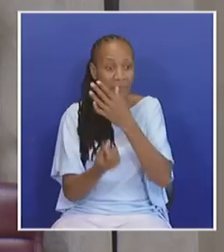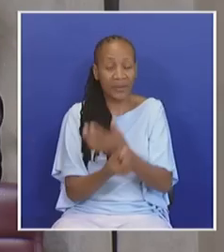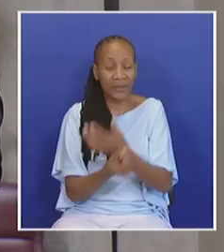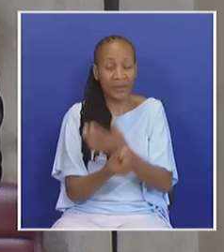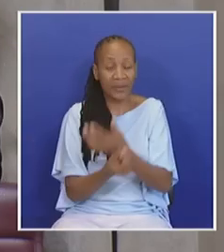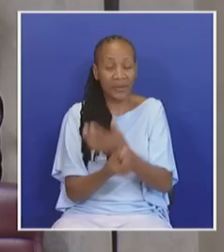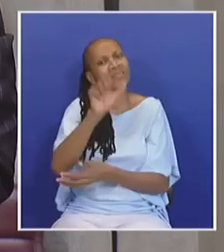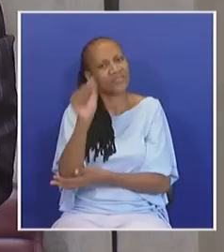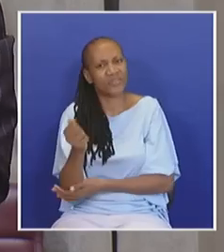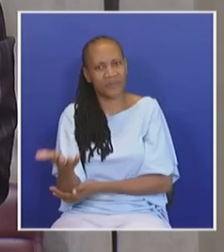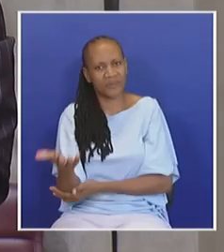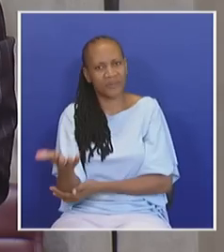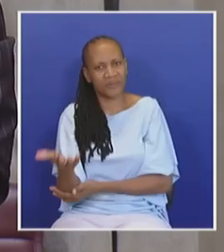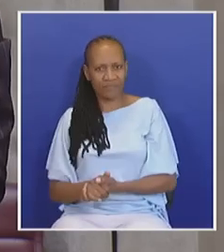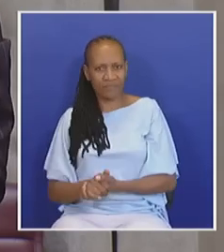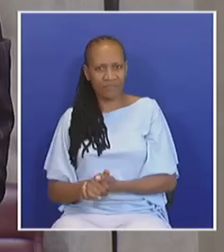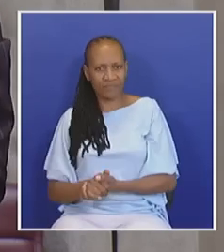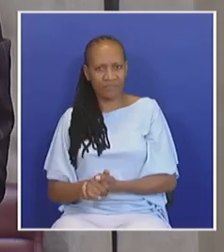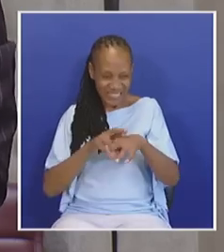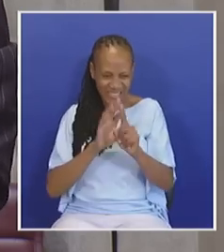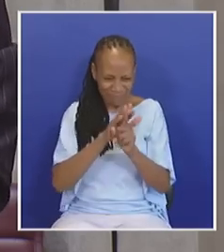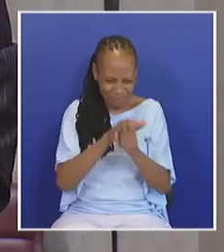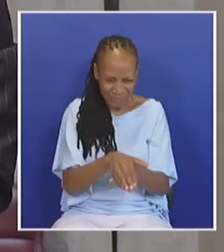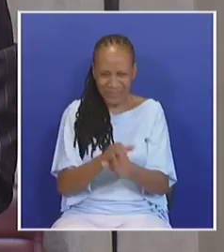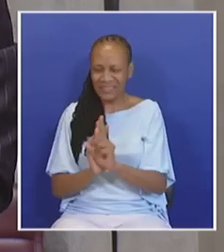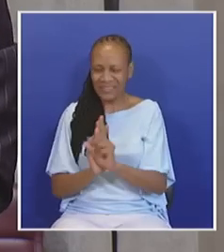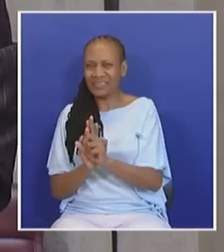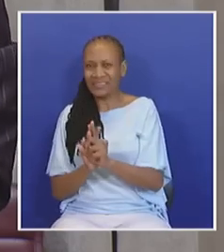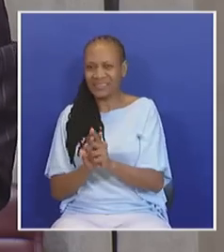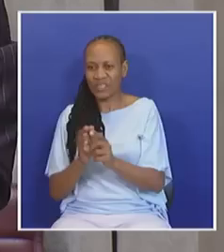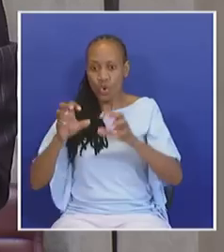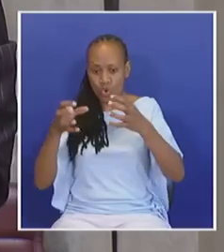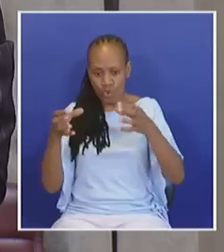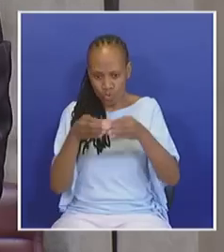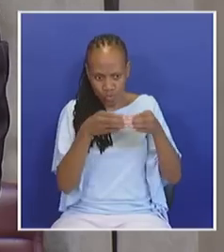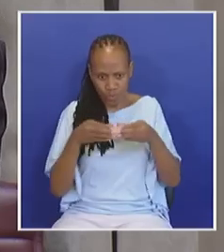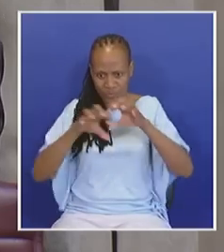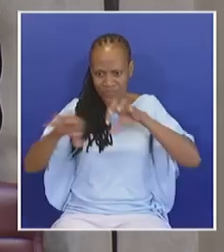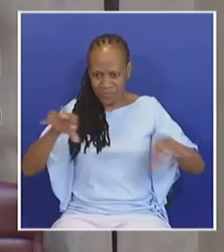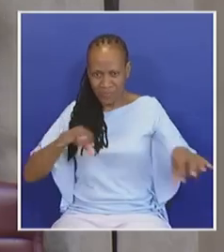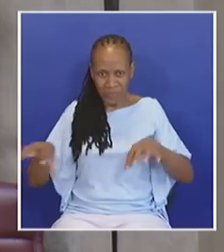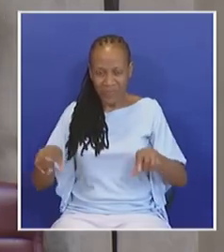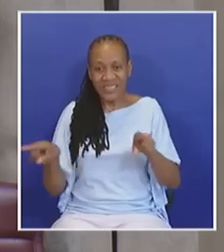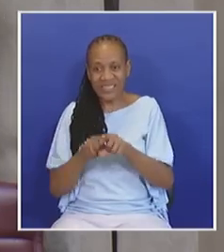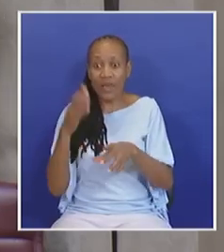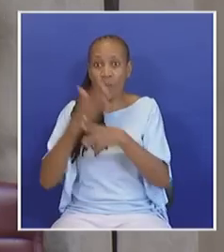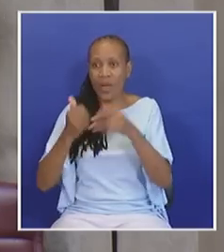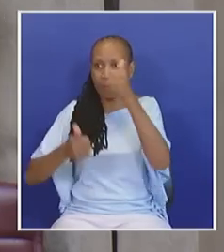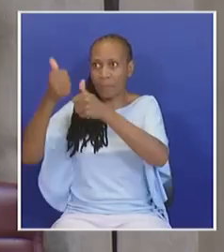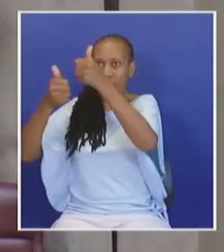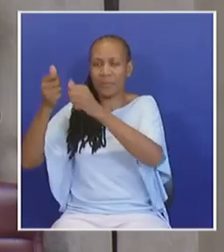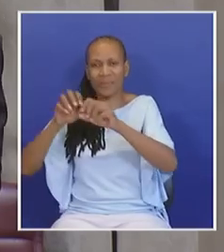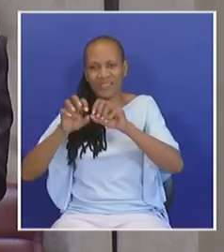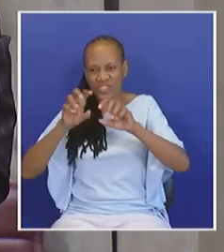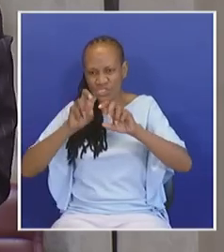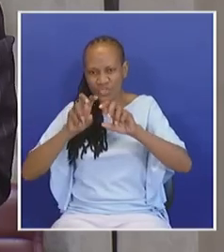South Africa. That is racial oppression, class super-exploitation, and patriarchal relations of power. To